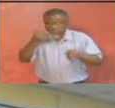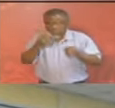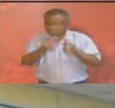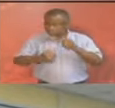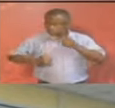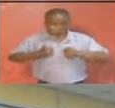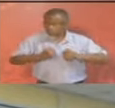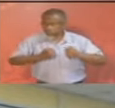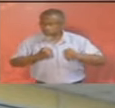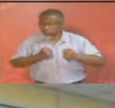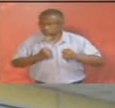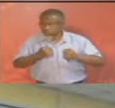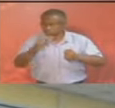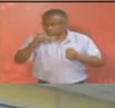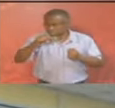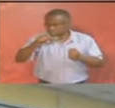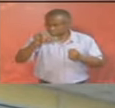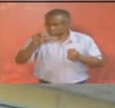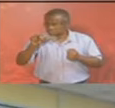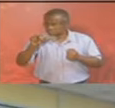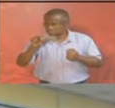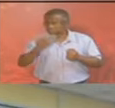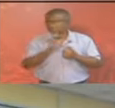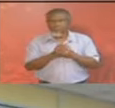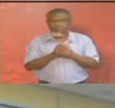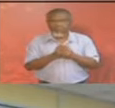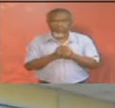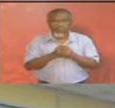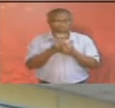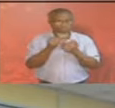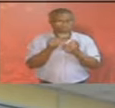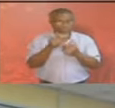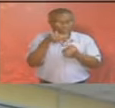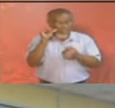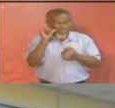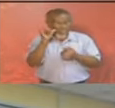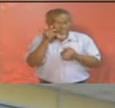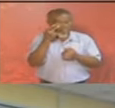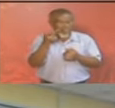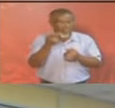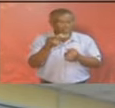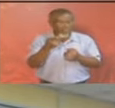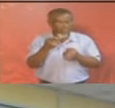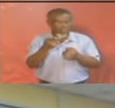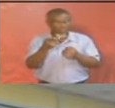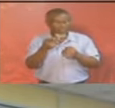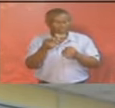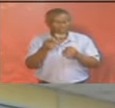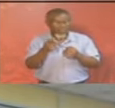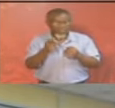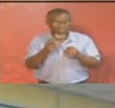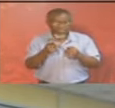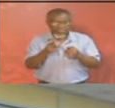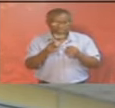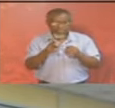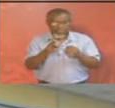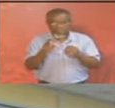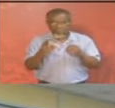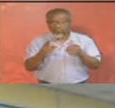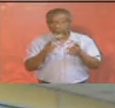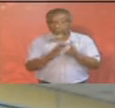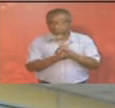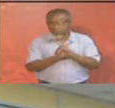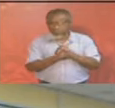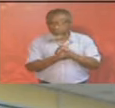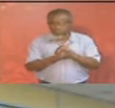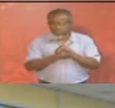yesterday, the president of the Trinidad and Tobago Registered Nurses Association, Eddie Stewart, would have stated that although there